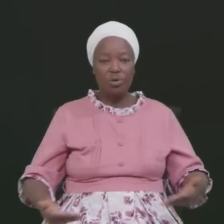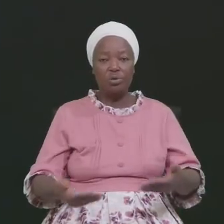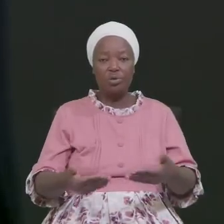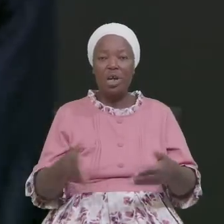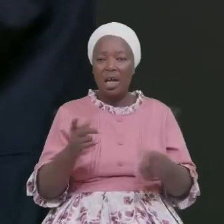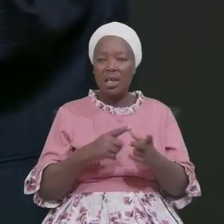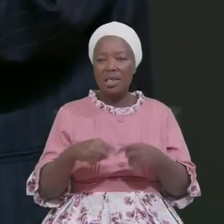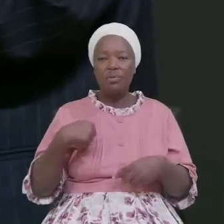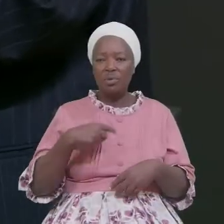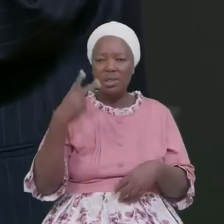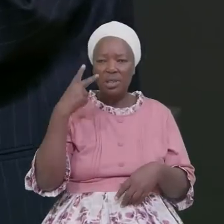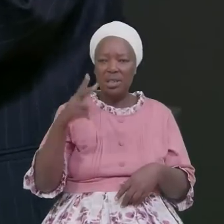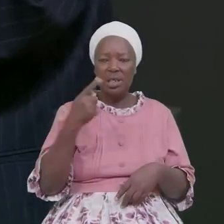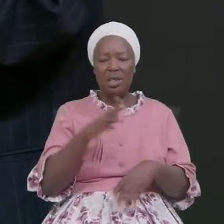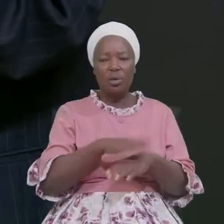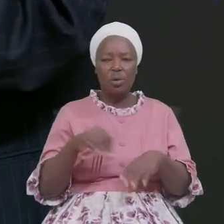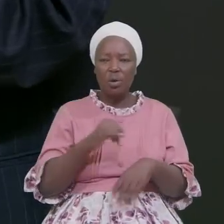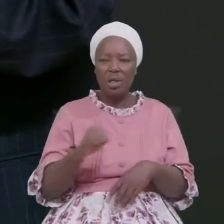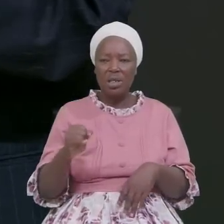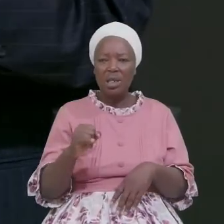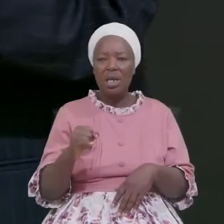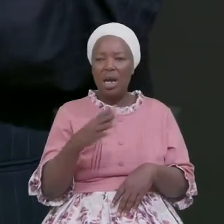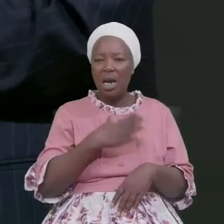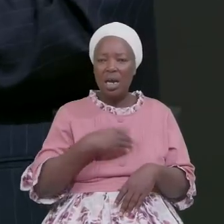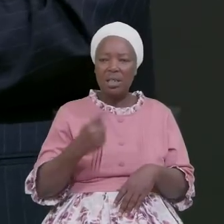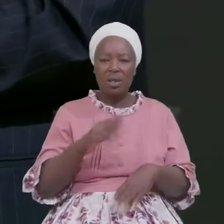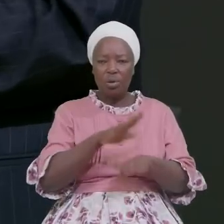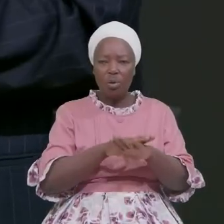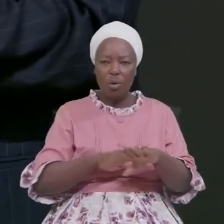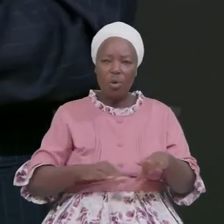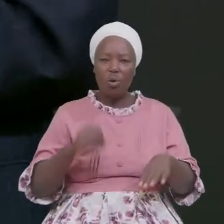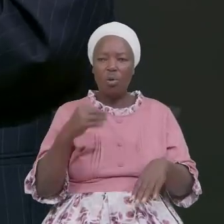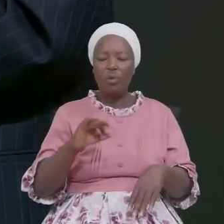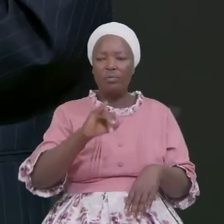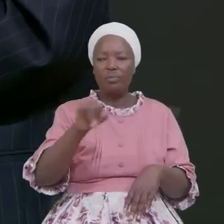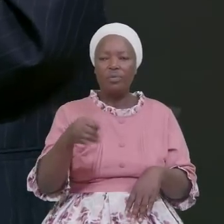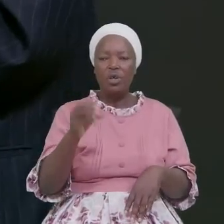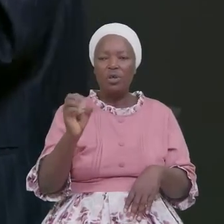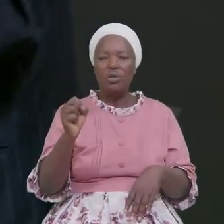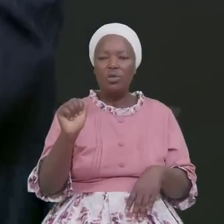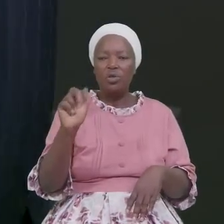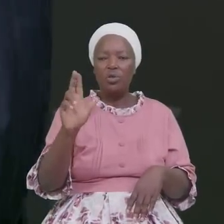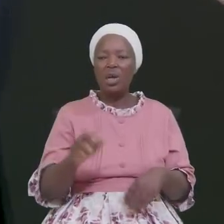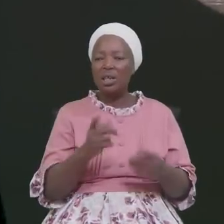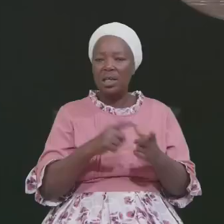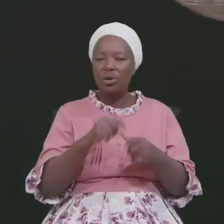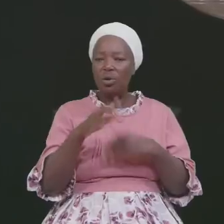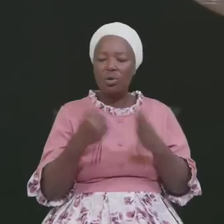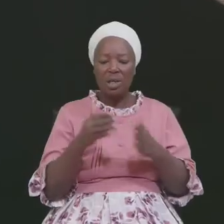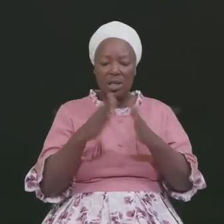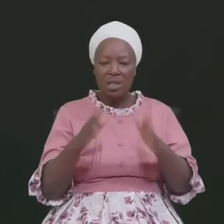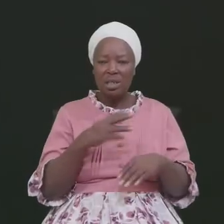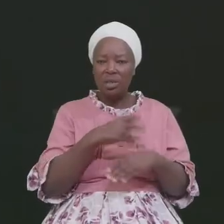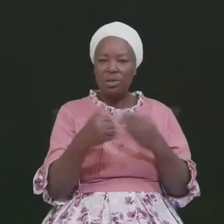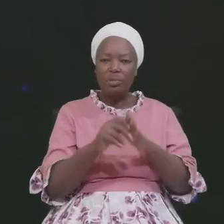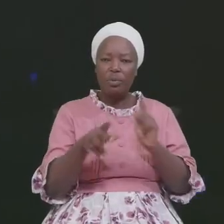look at the calling and the call of Joshua, and the leaders and the elders and the